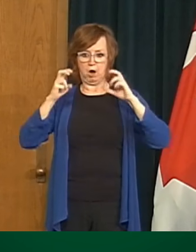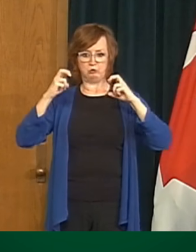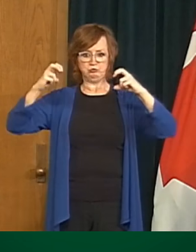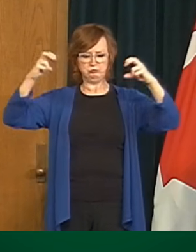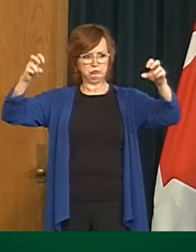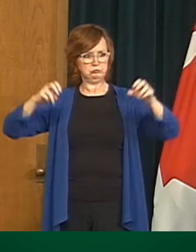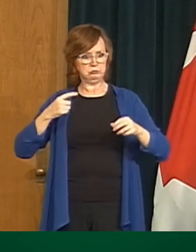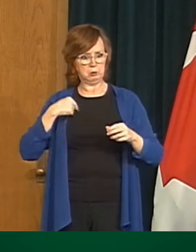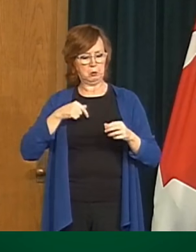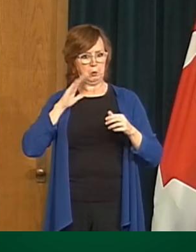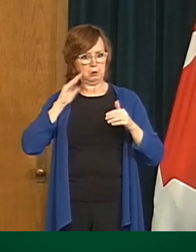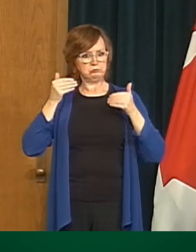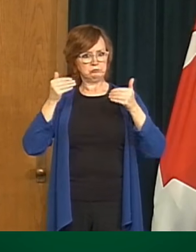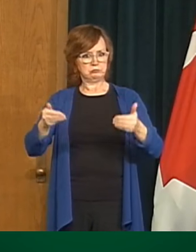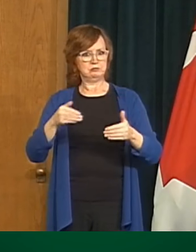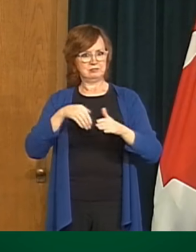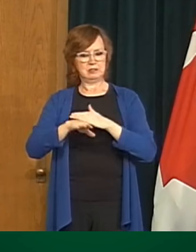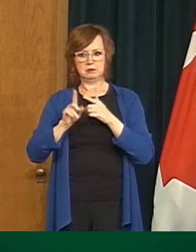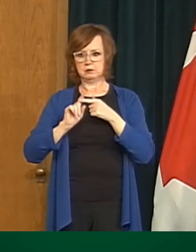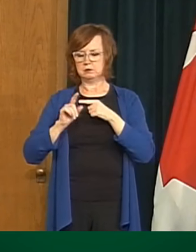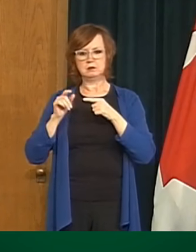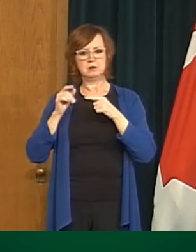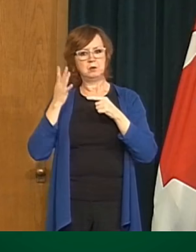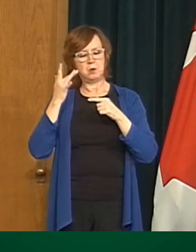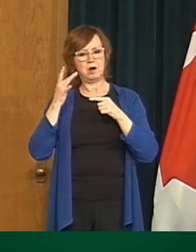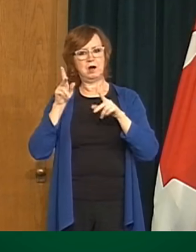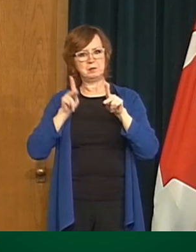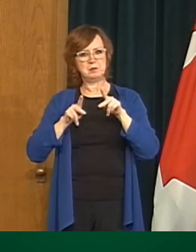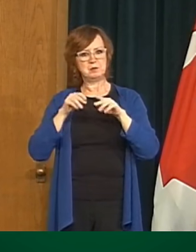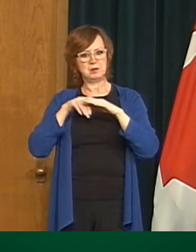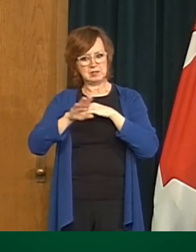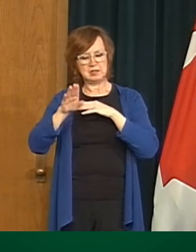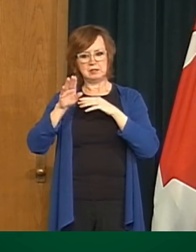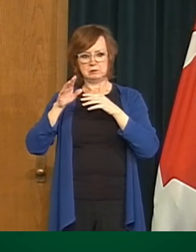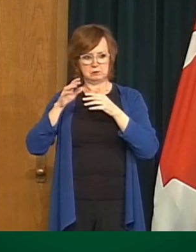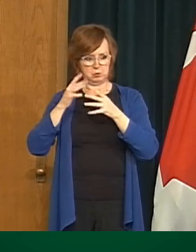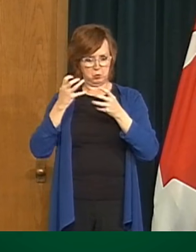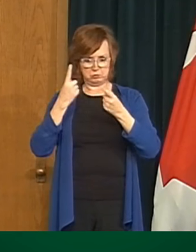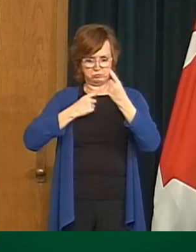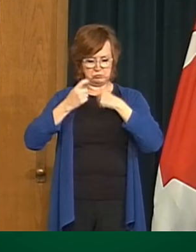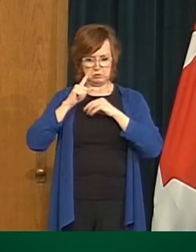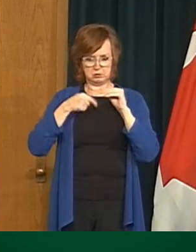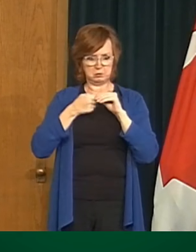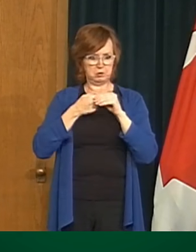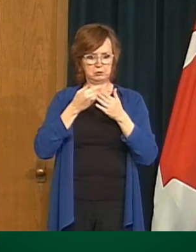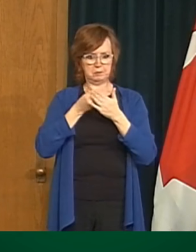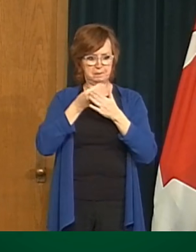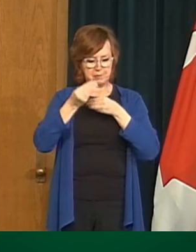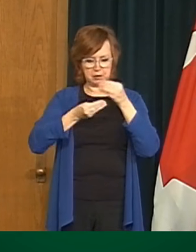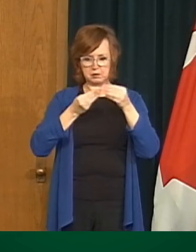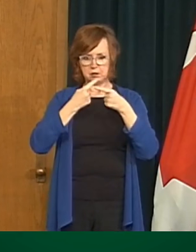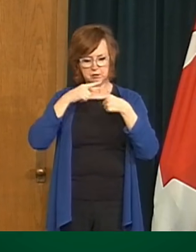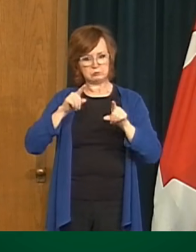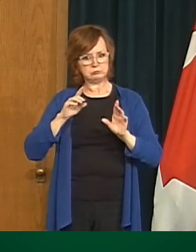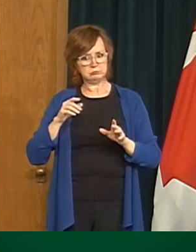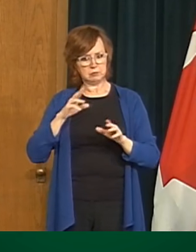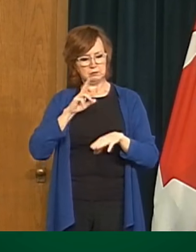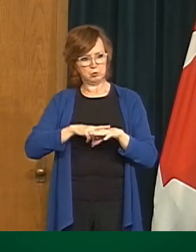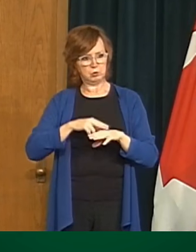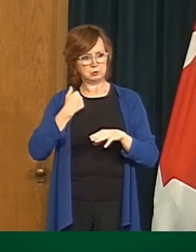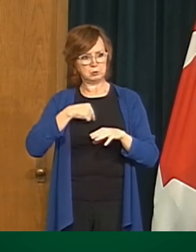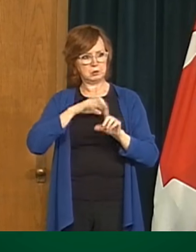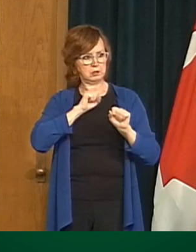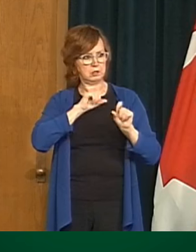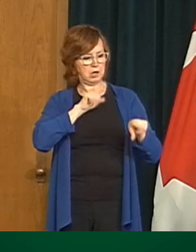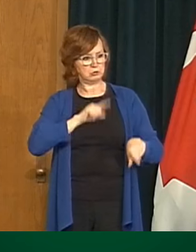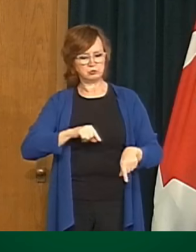have the opportunity to have scrutiny on the investments that the government has made. I would also add that all of the investments that the government has made